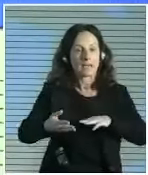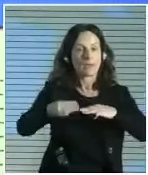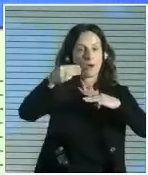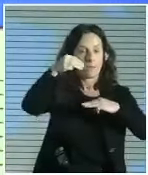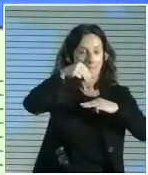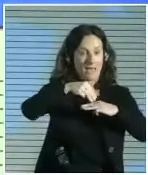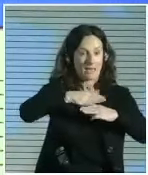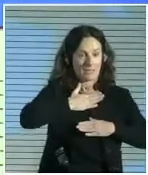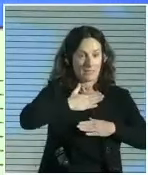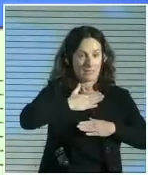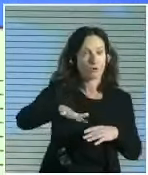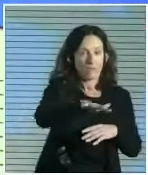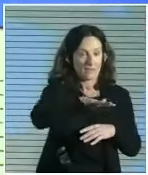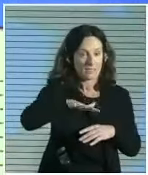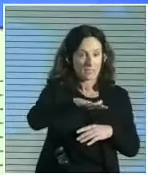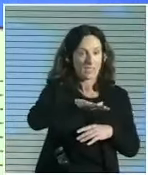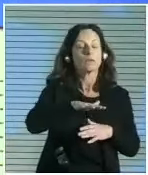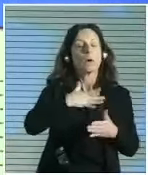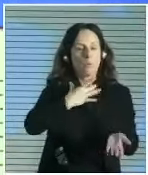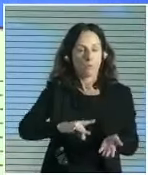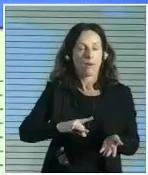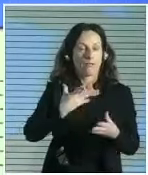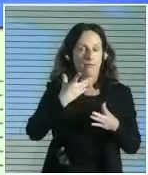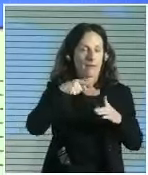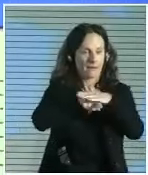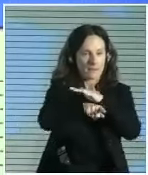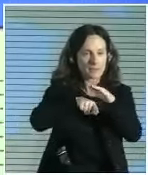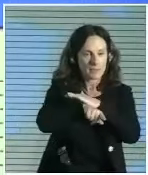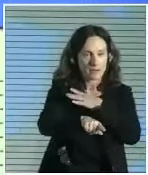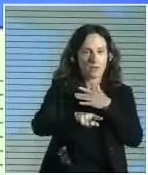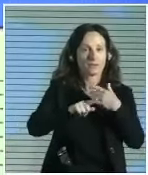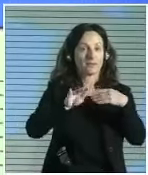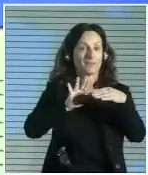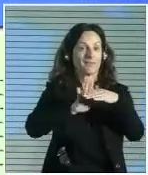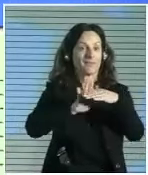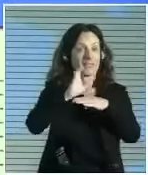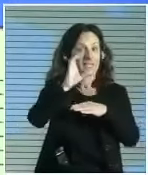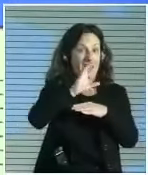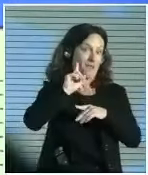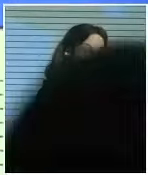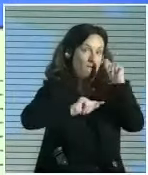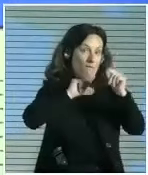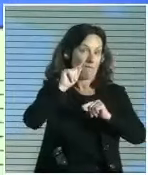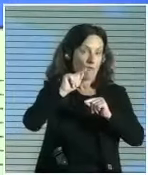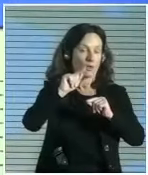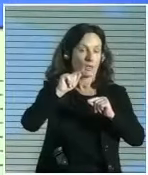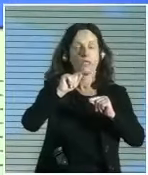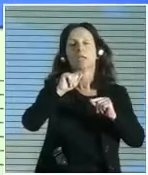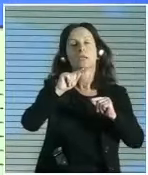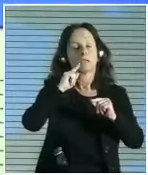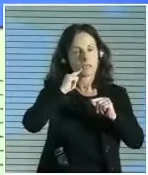the decarbonization of the destination. In November 2021, when the